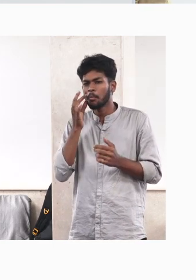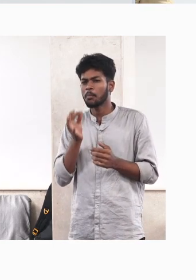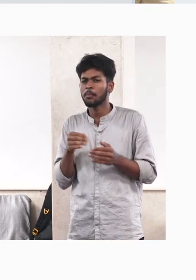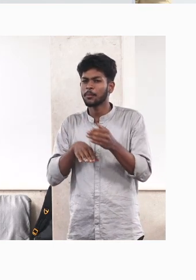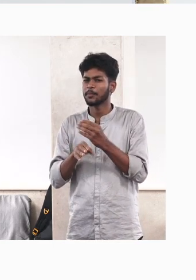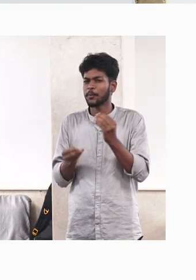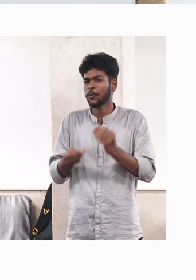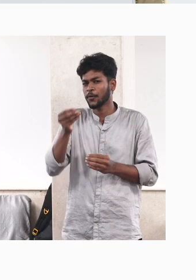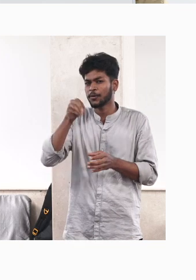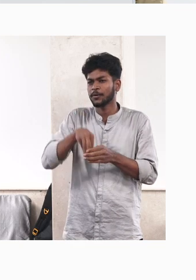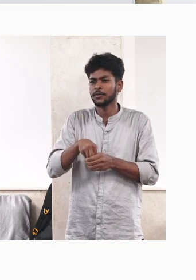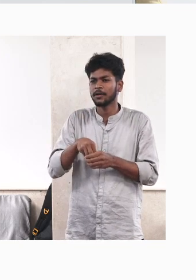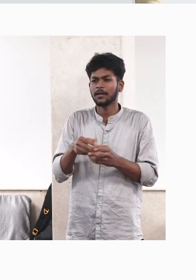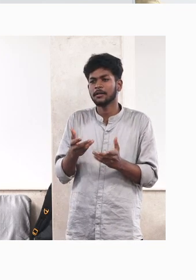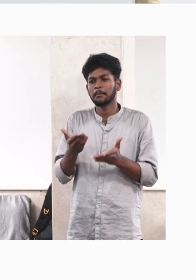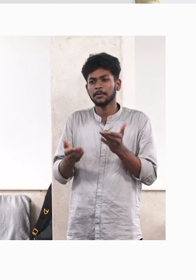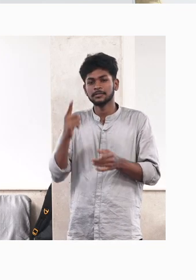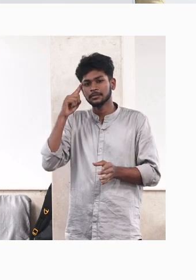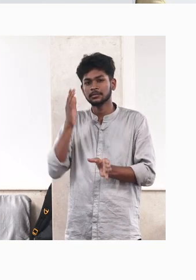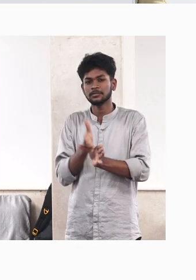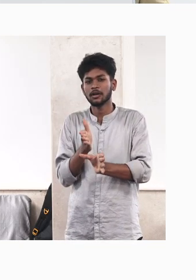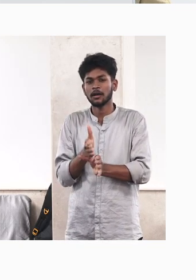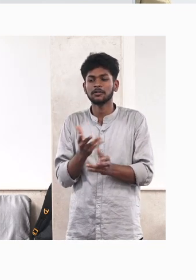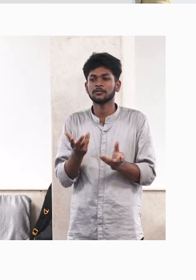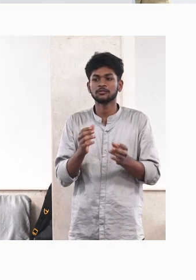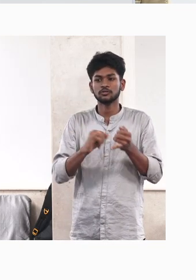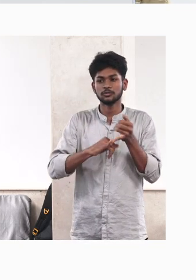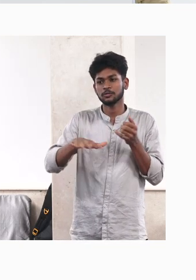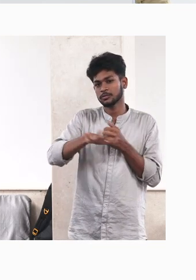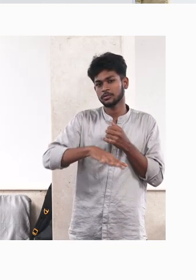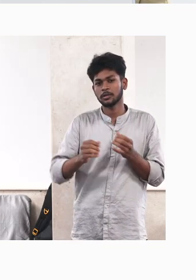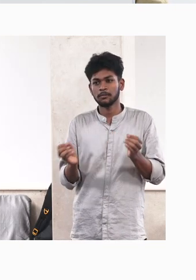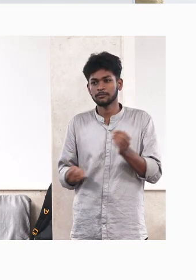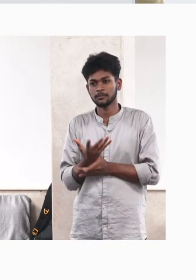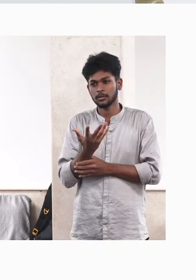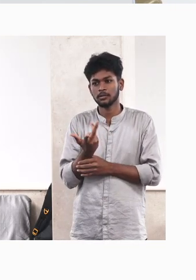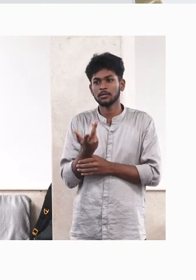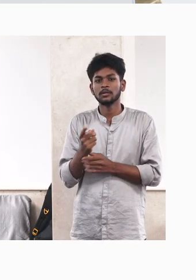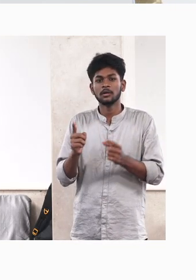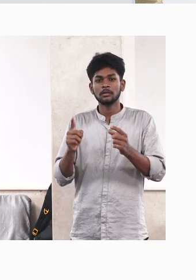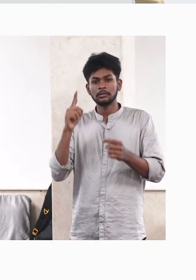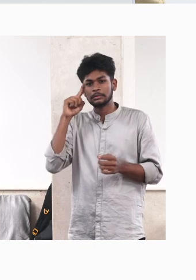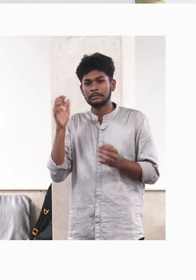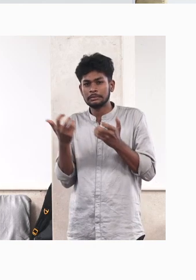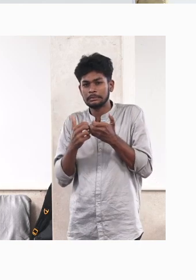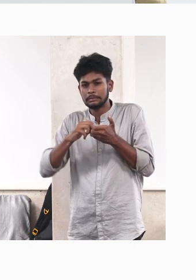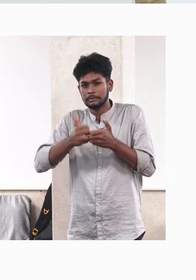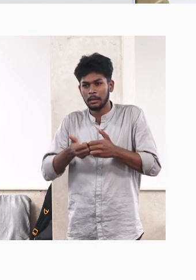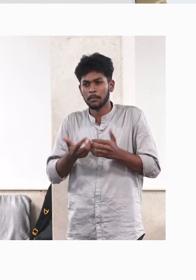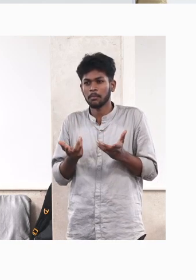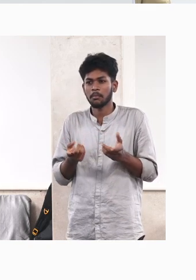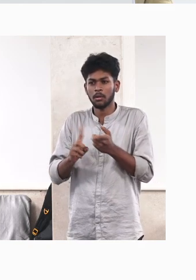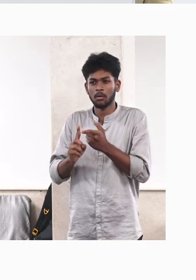but are much more important the psychosocial origin, like a traumatic origin, like a